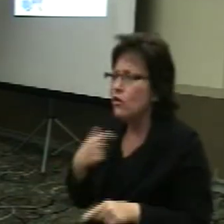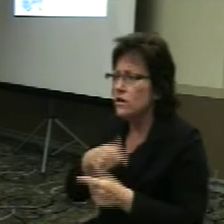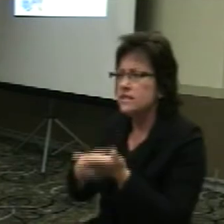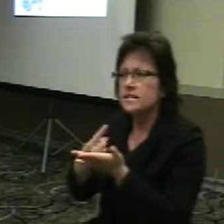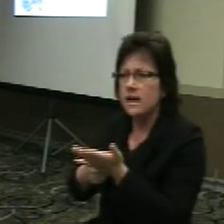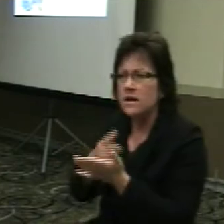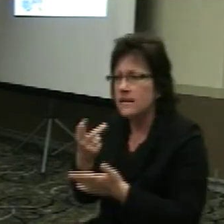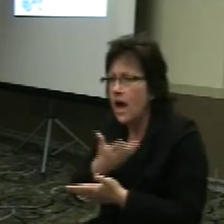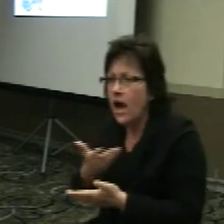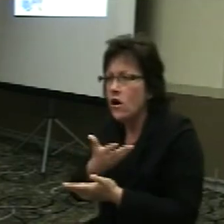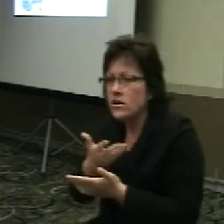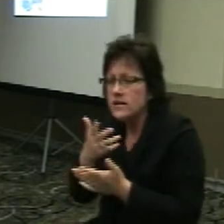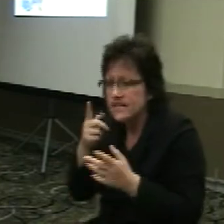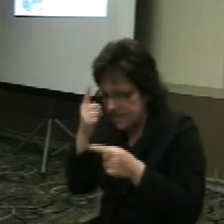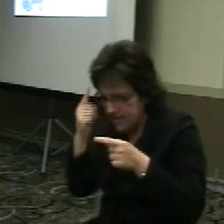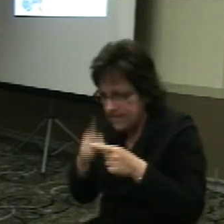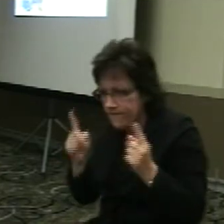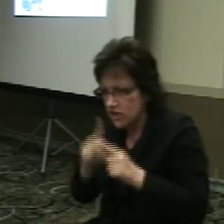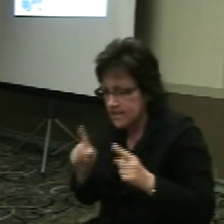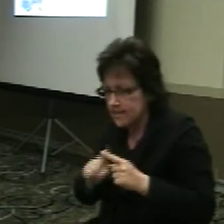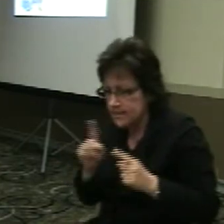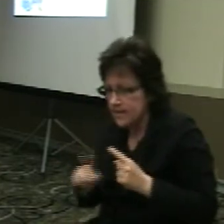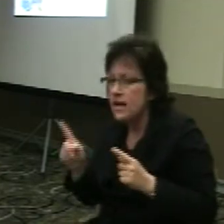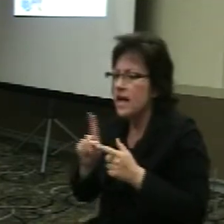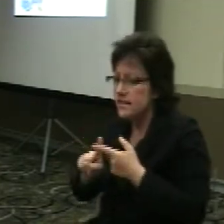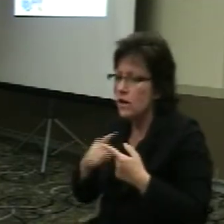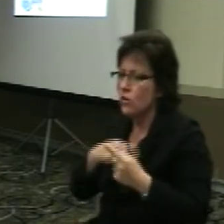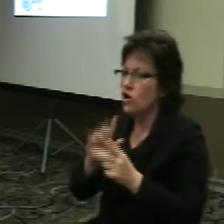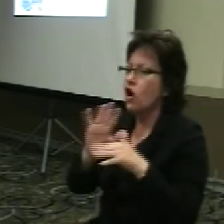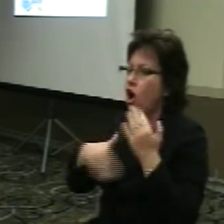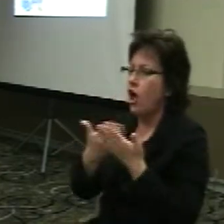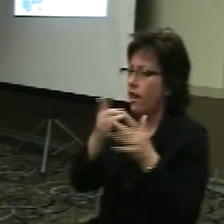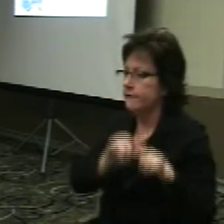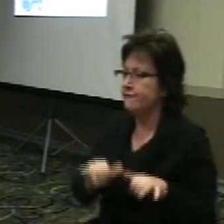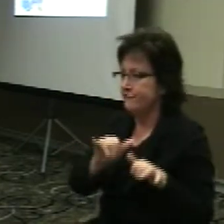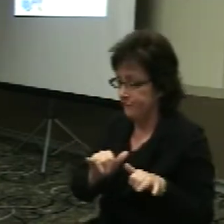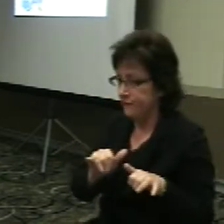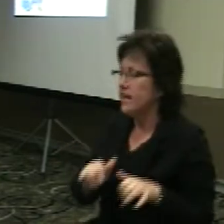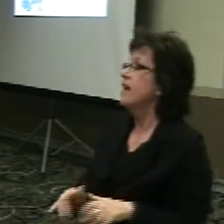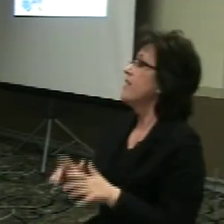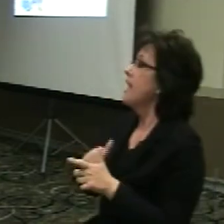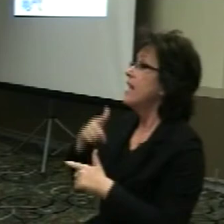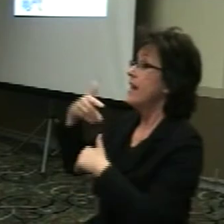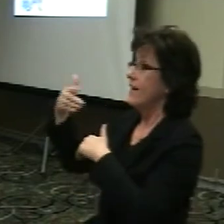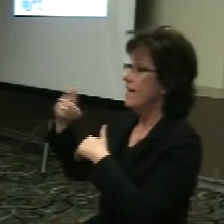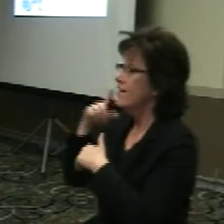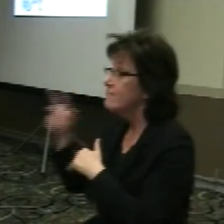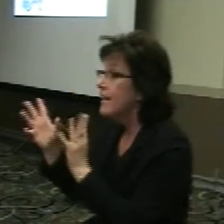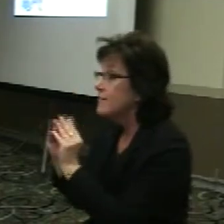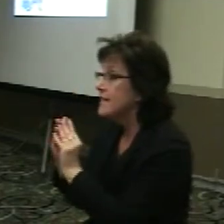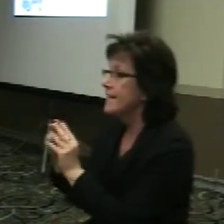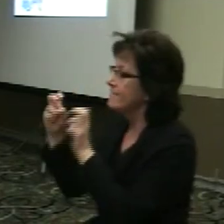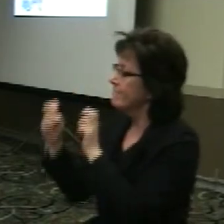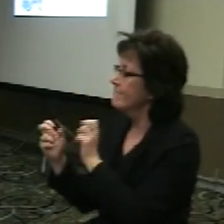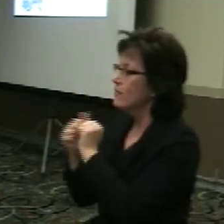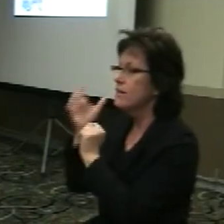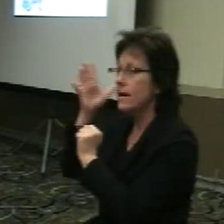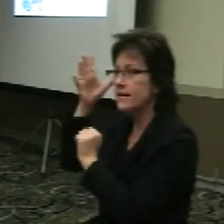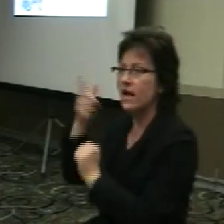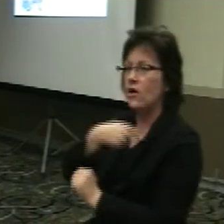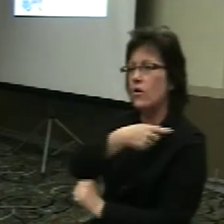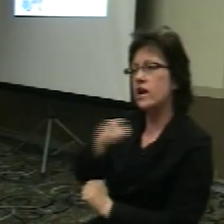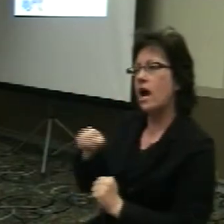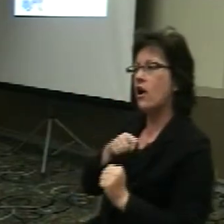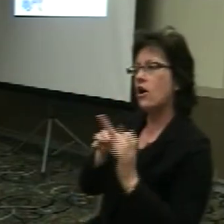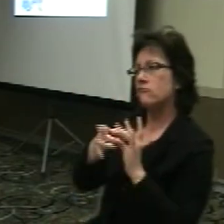our differences until we have all of our ducks in a row so that when we sit down with mom and dad, we are usually a pretty